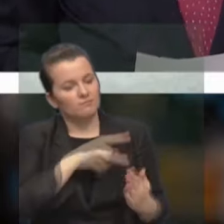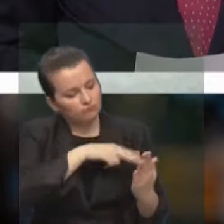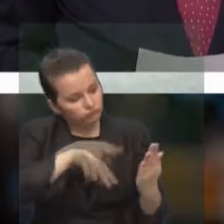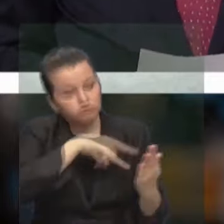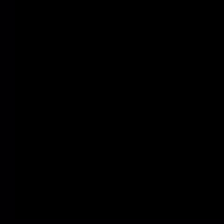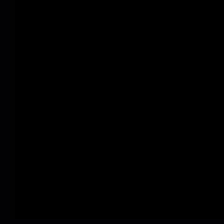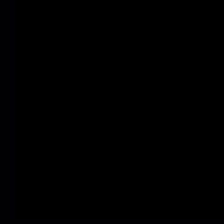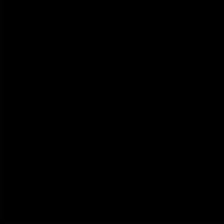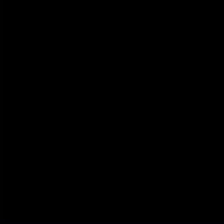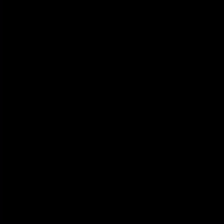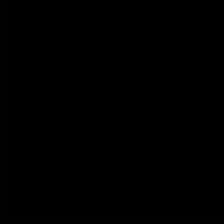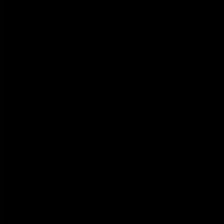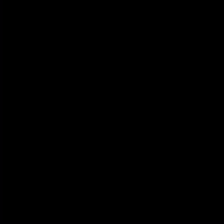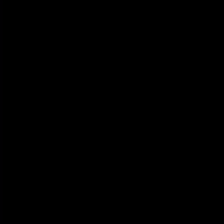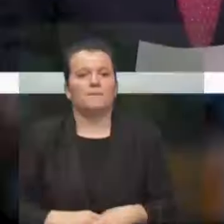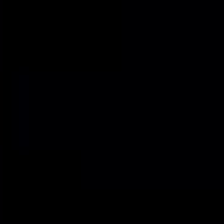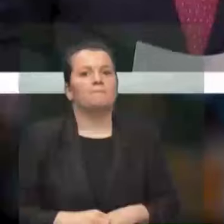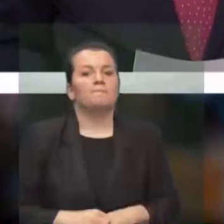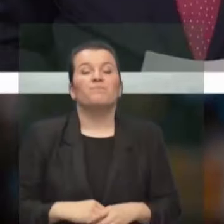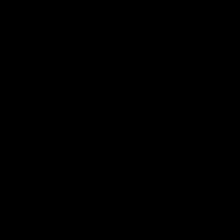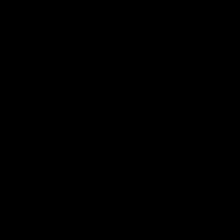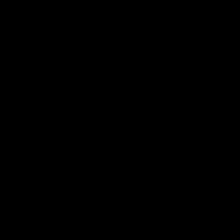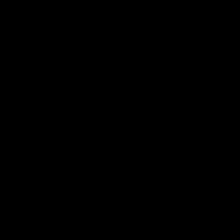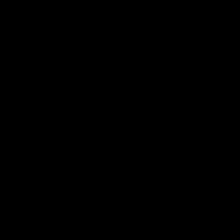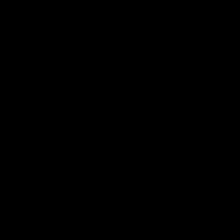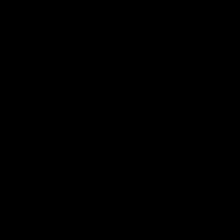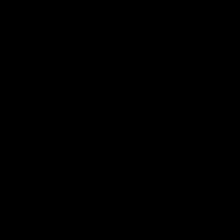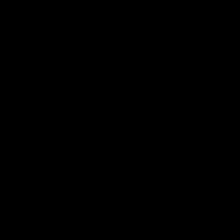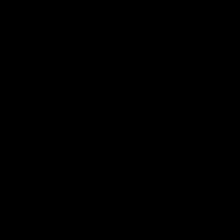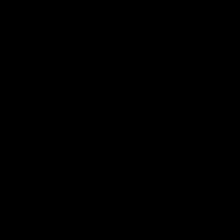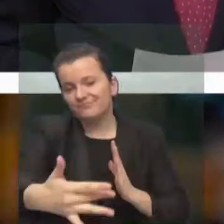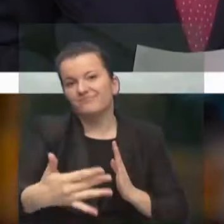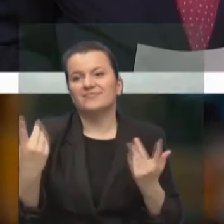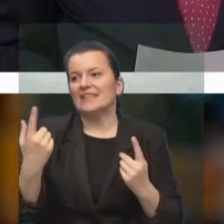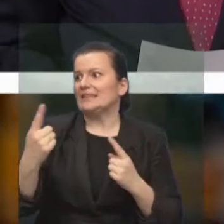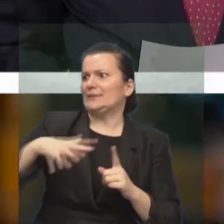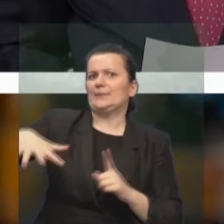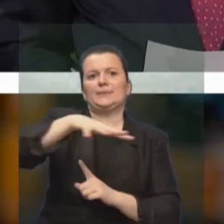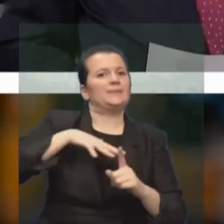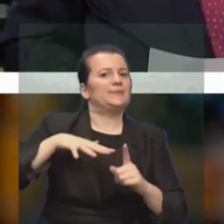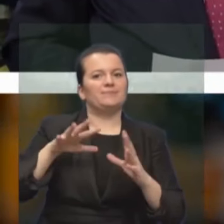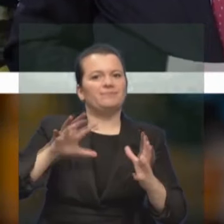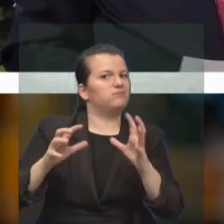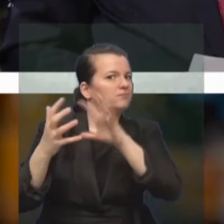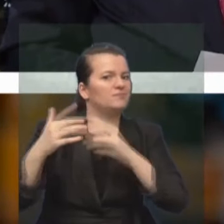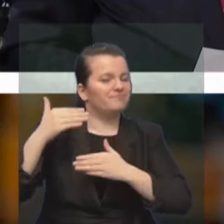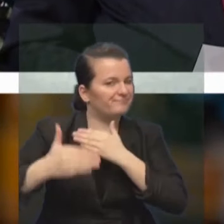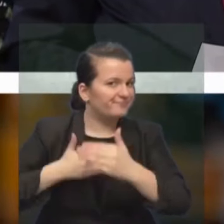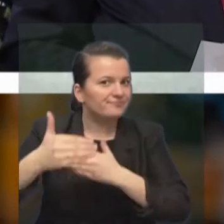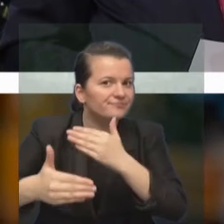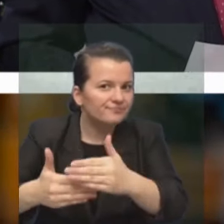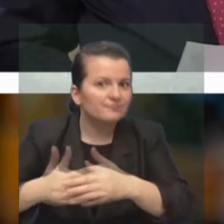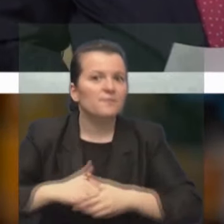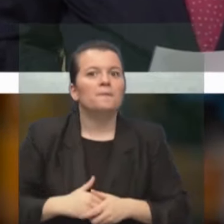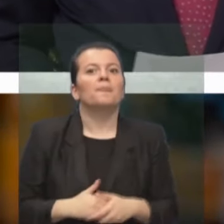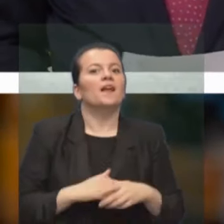situation did not because of the second half of the year was marked by the assumption of office by